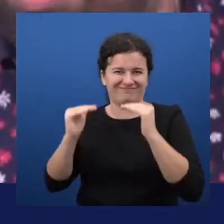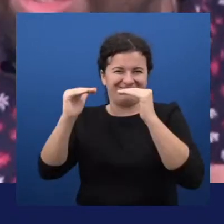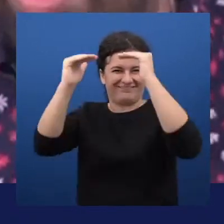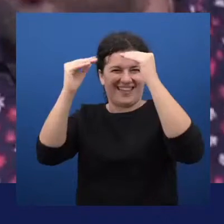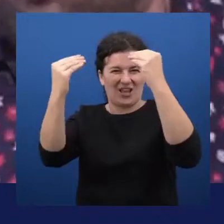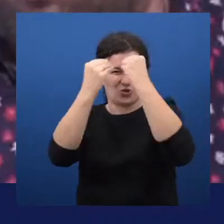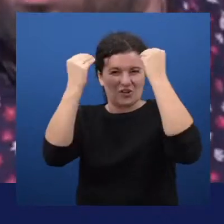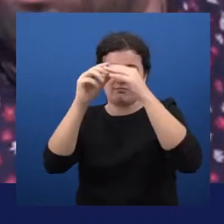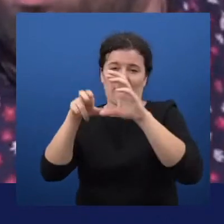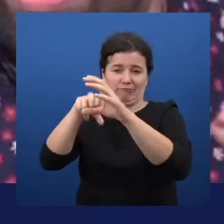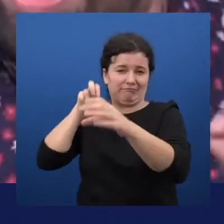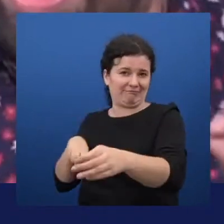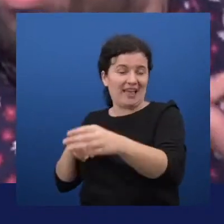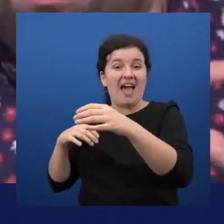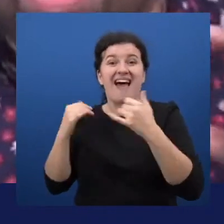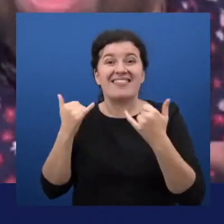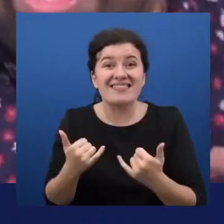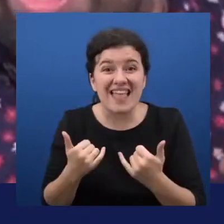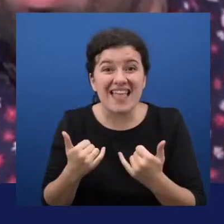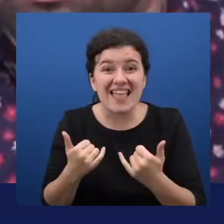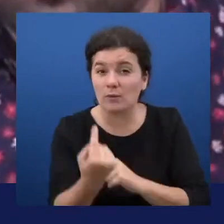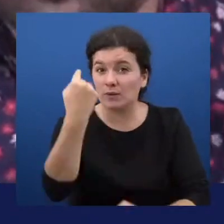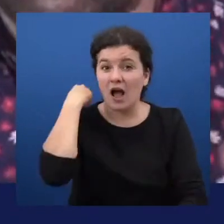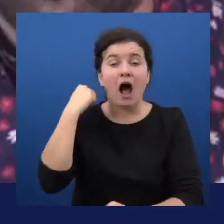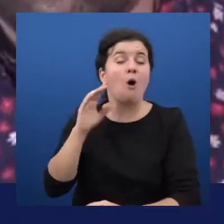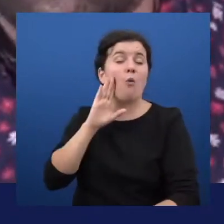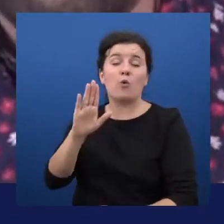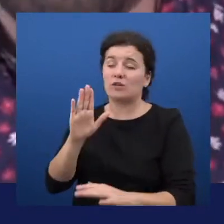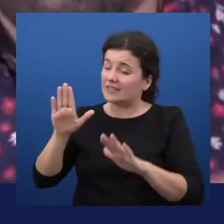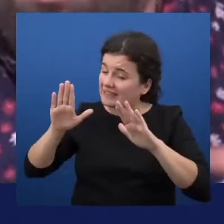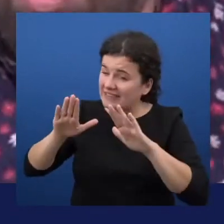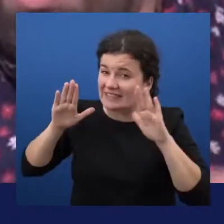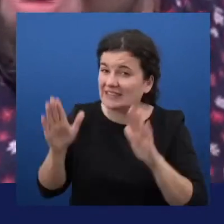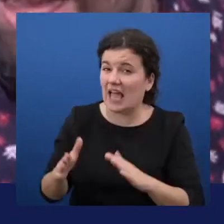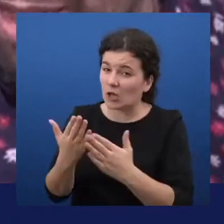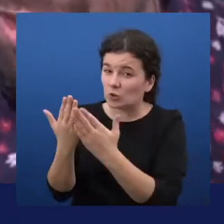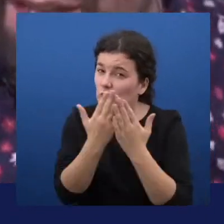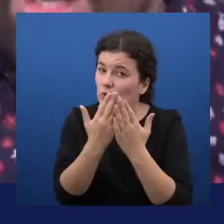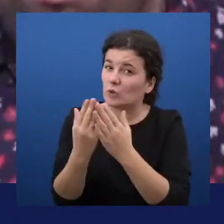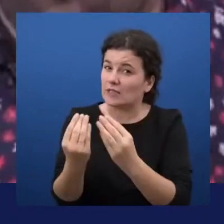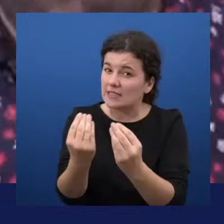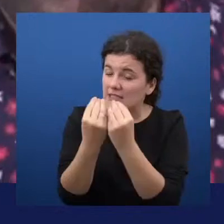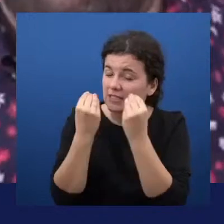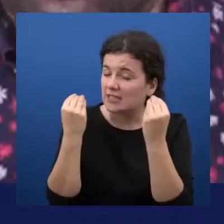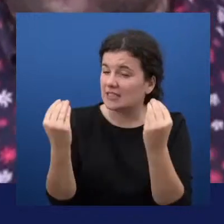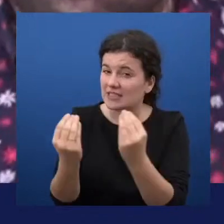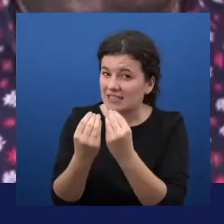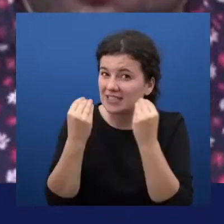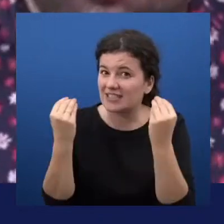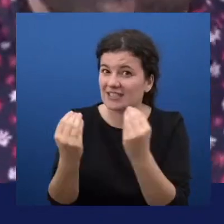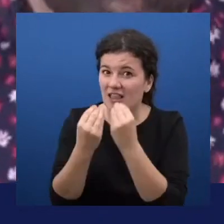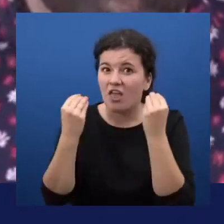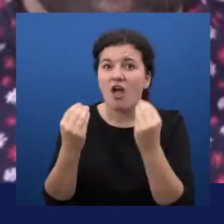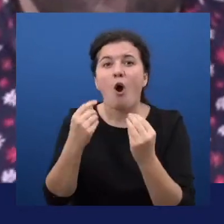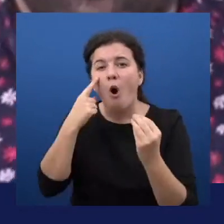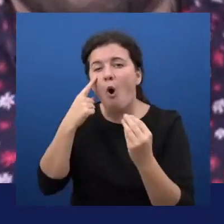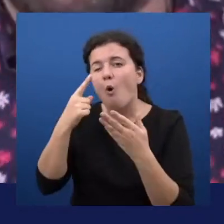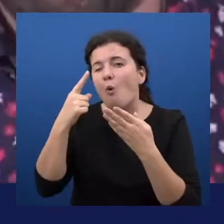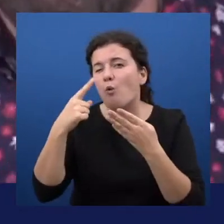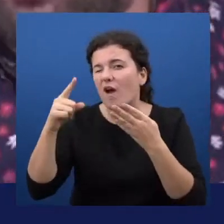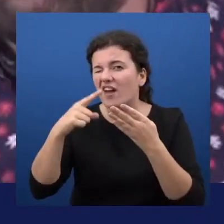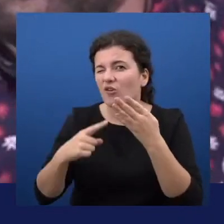would literally spend the next 7 or 8 years trying to come up with formal methods or verification methods for neural